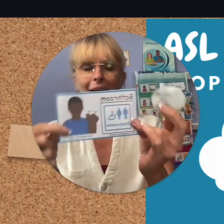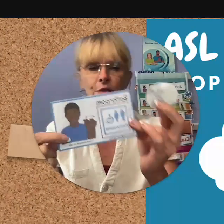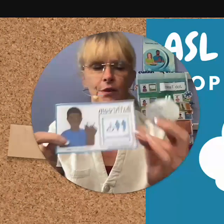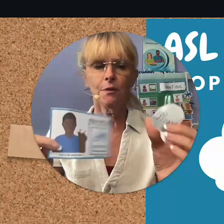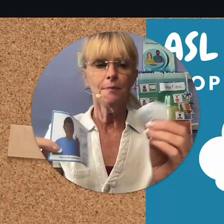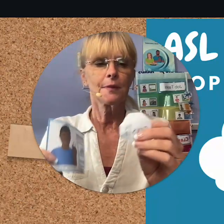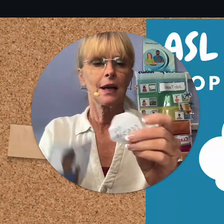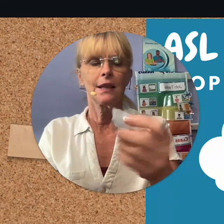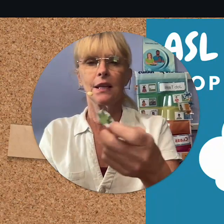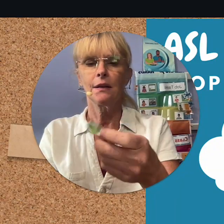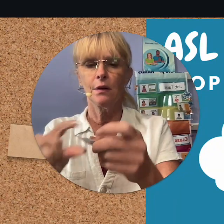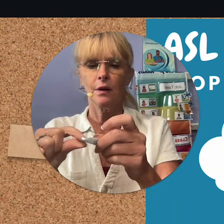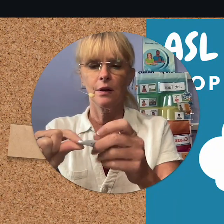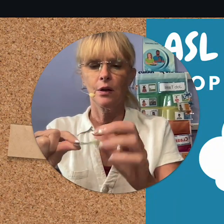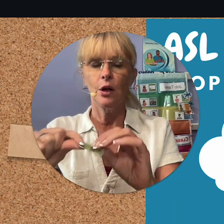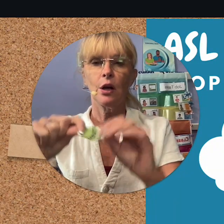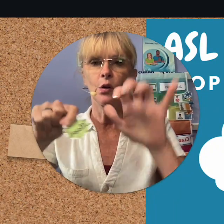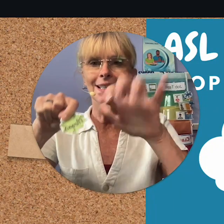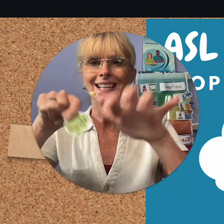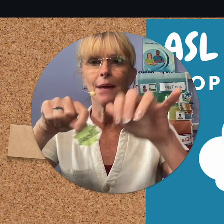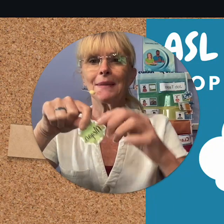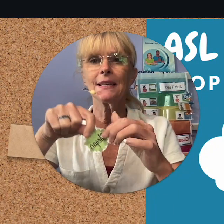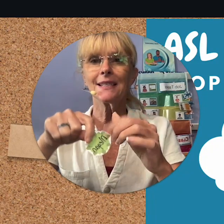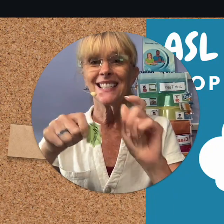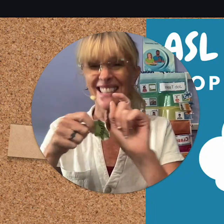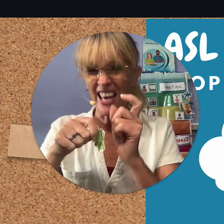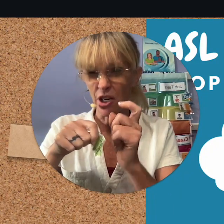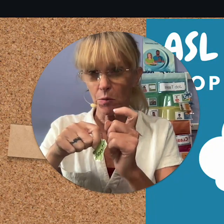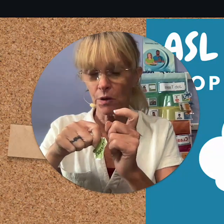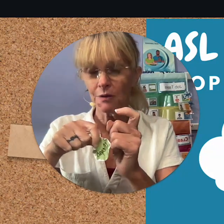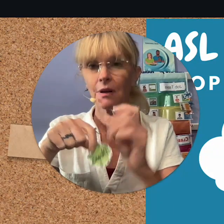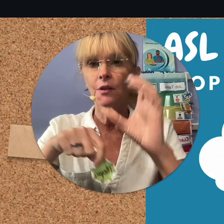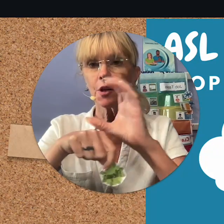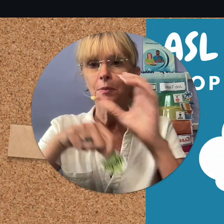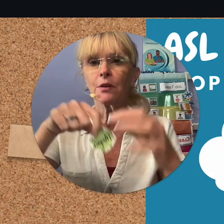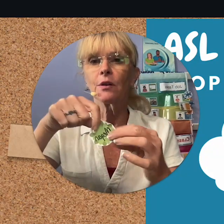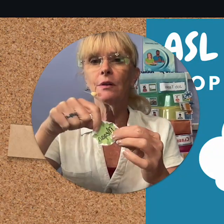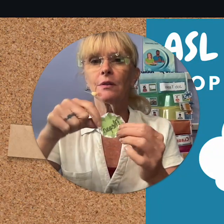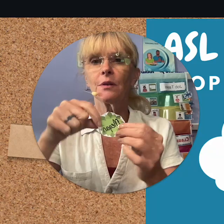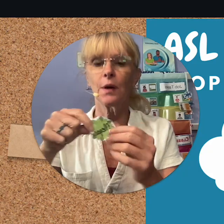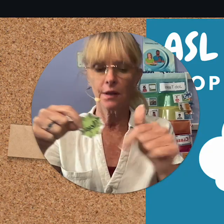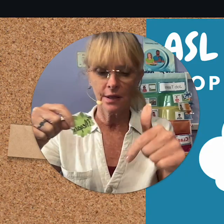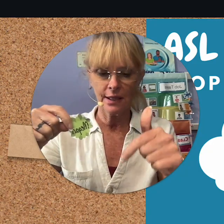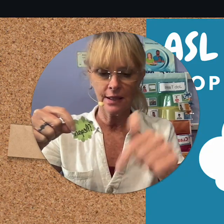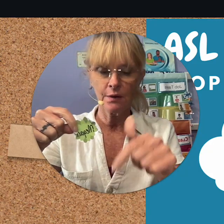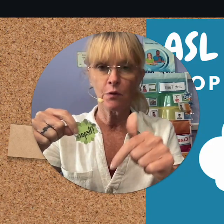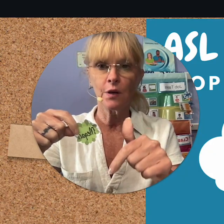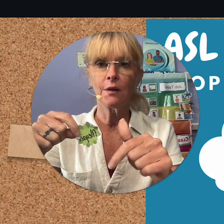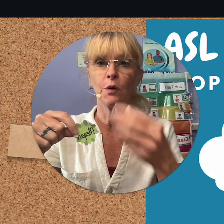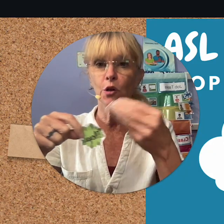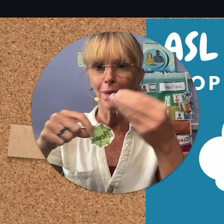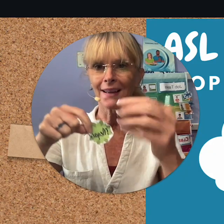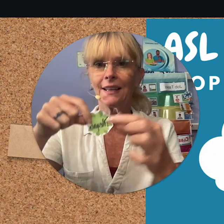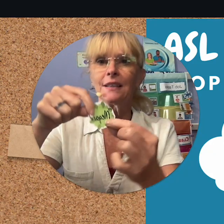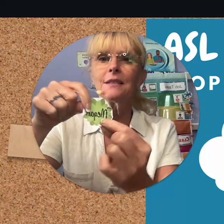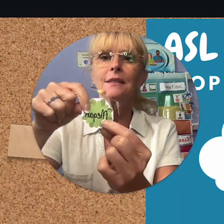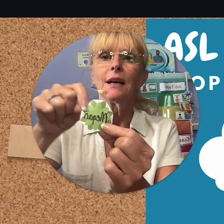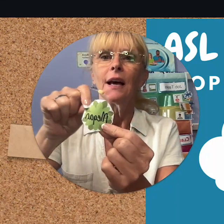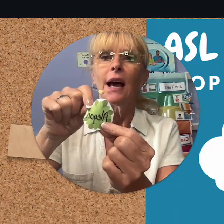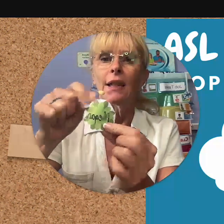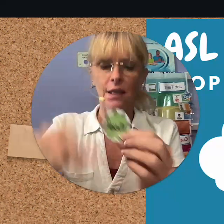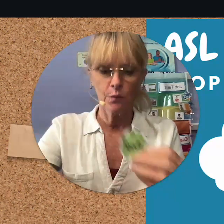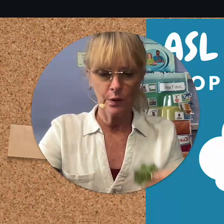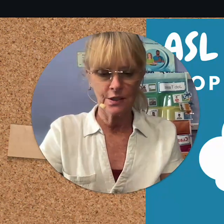the bathroom, and then you can type this. It is editable on the computer with when you buy